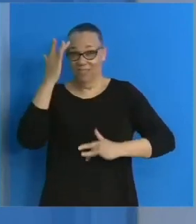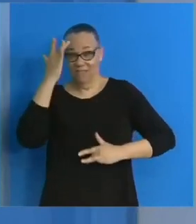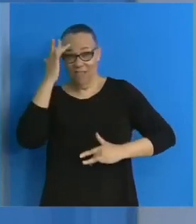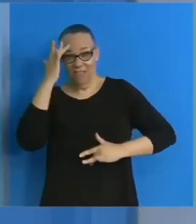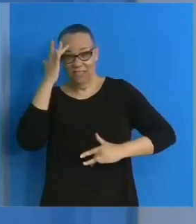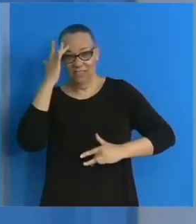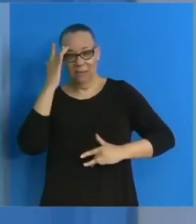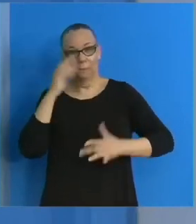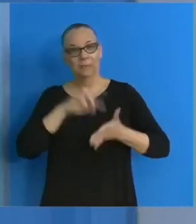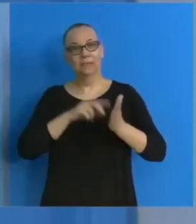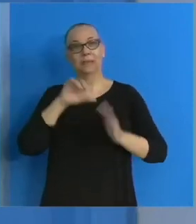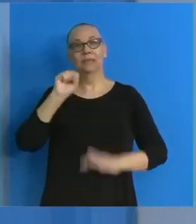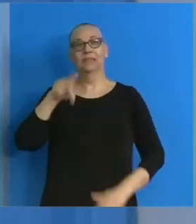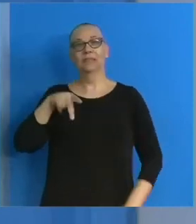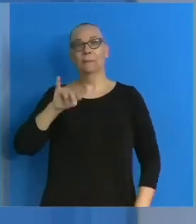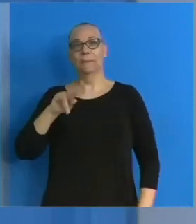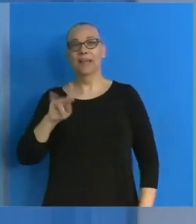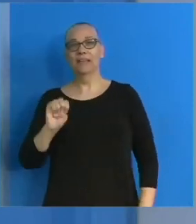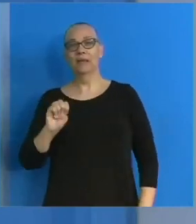the spike proteins from the